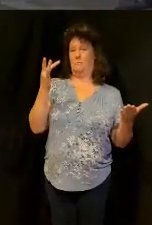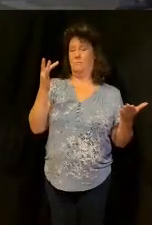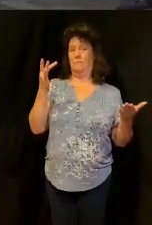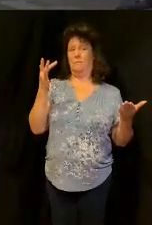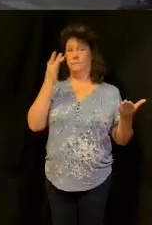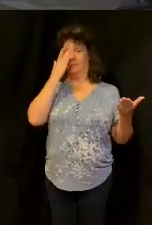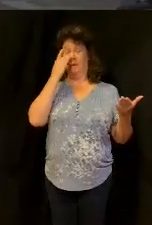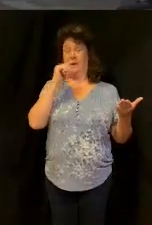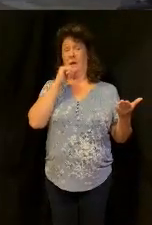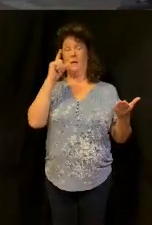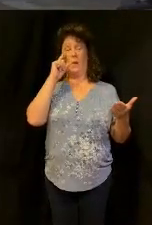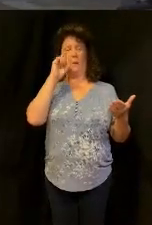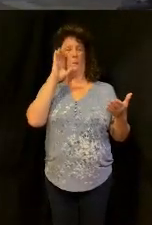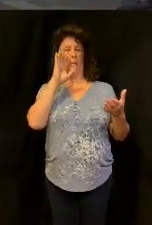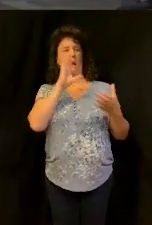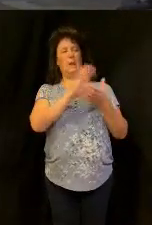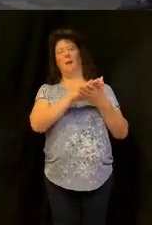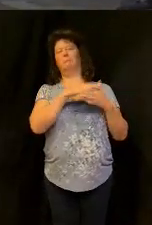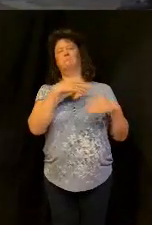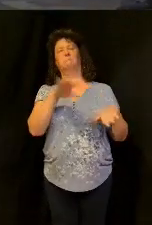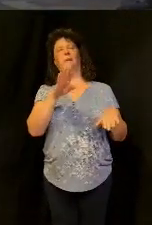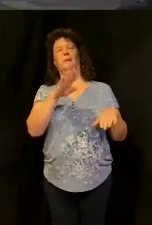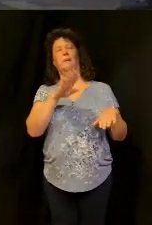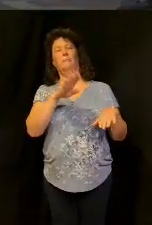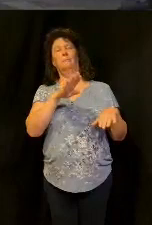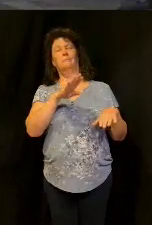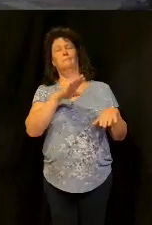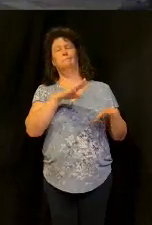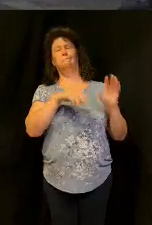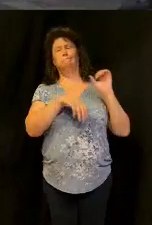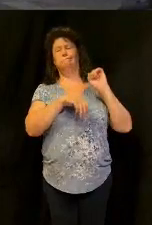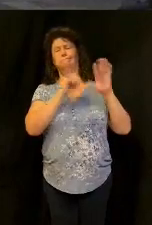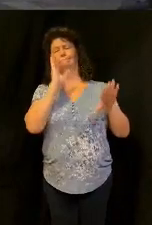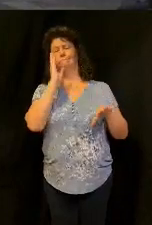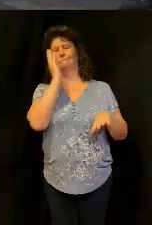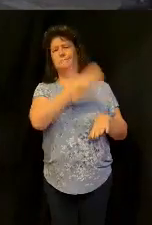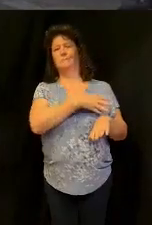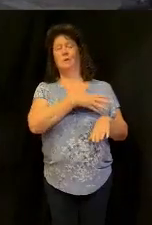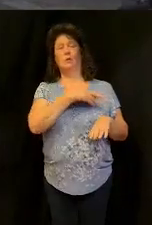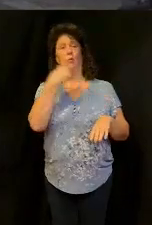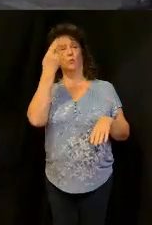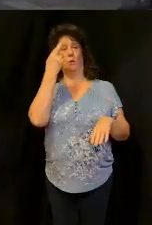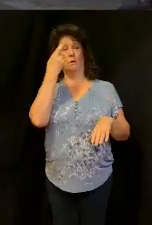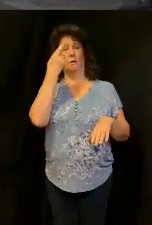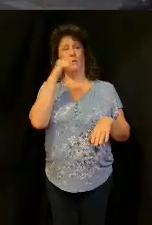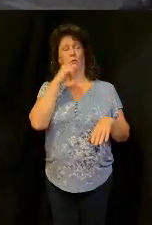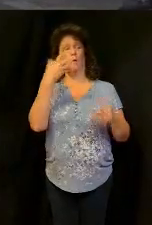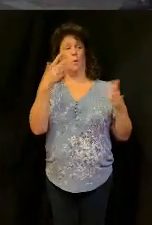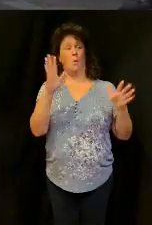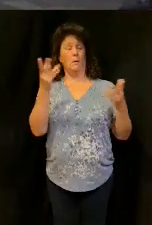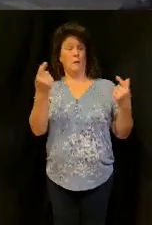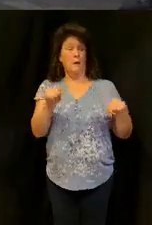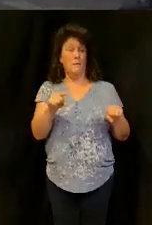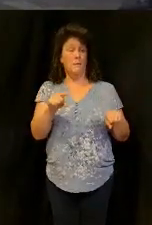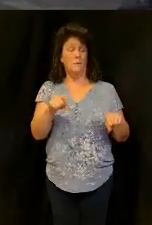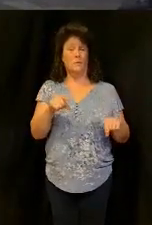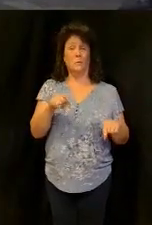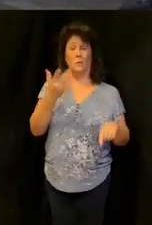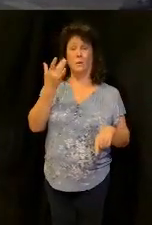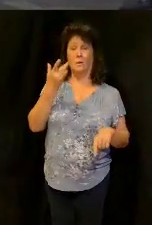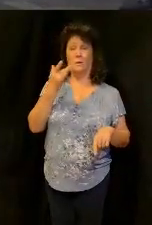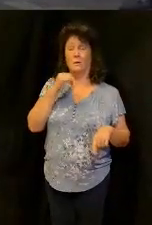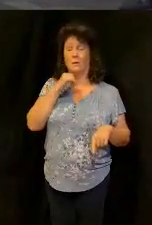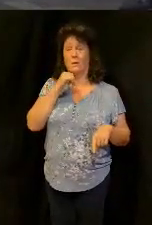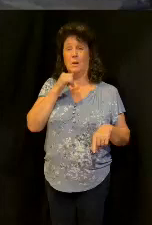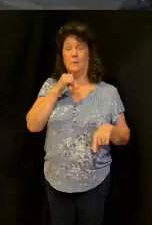I don't believe in all that tithing stuff and that's all blah blah blah blah well let me tell you something you know the reason that you want that don't want that to happen you know why it's not because you